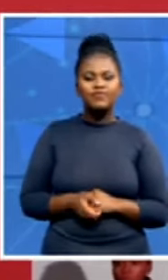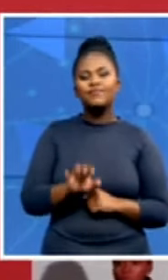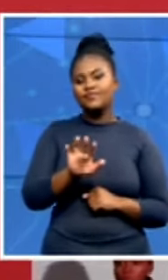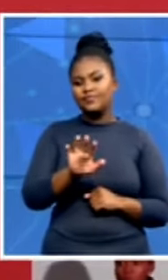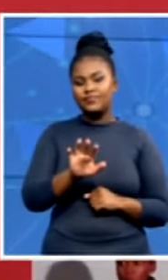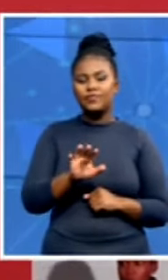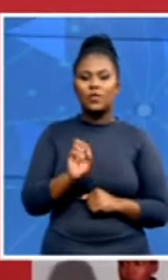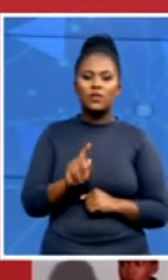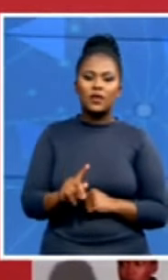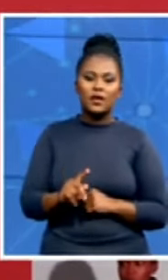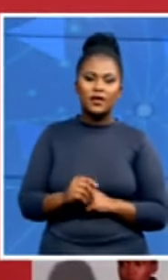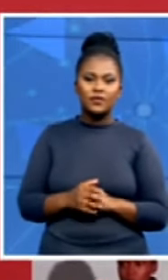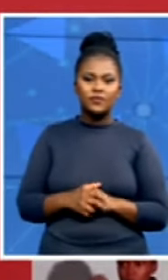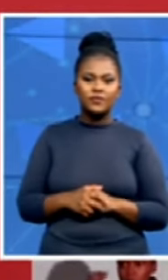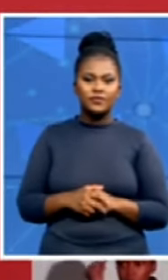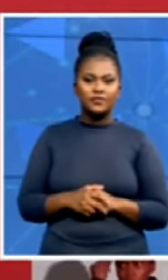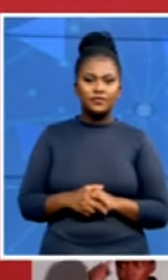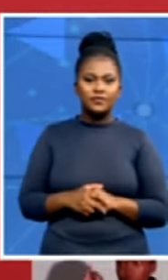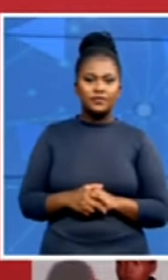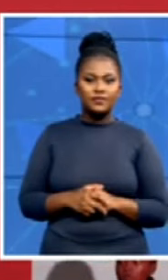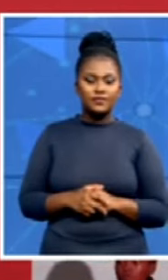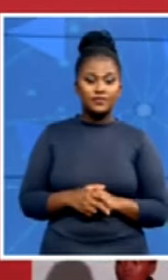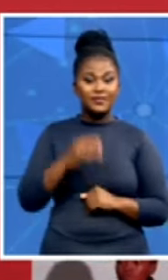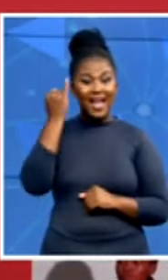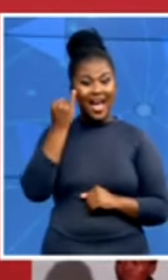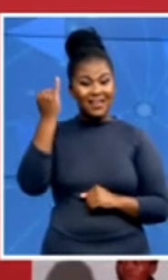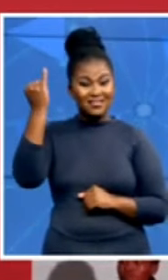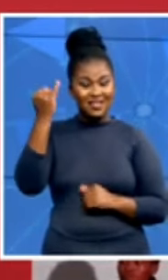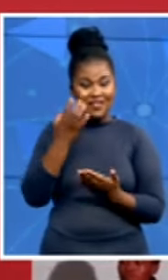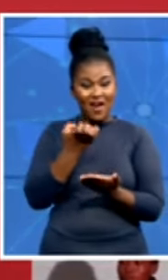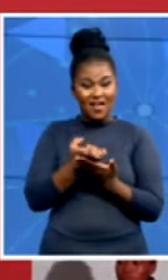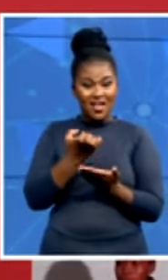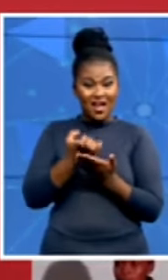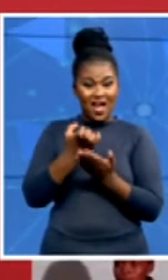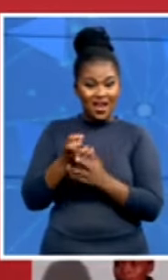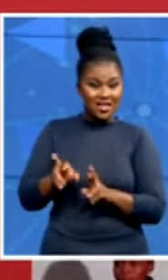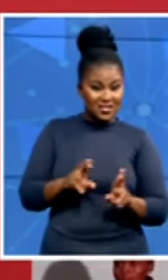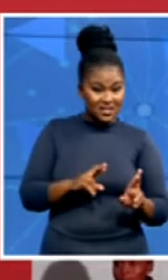of radical economic transformation resonate with you as the Minister for Small Business?